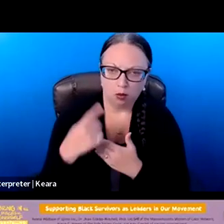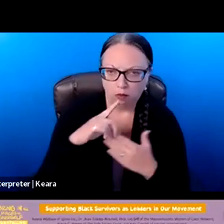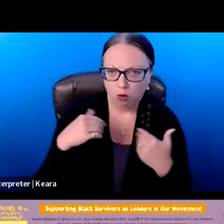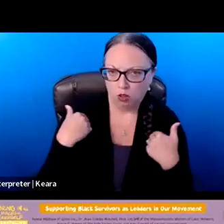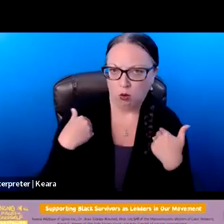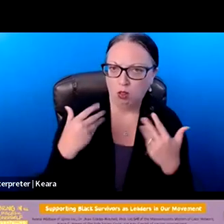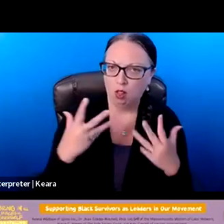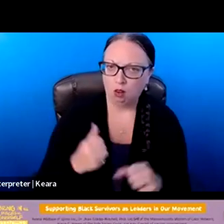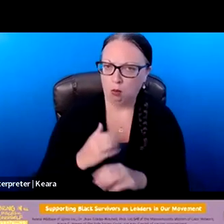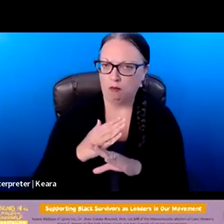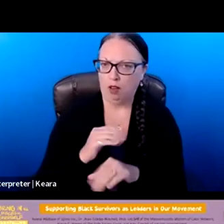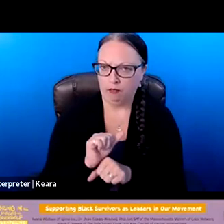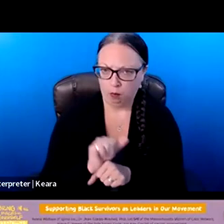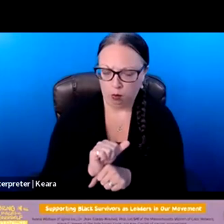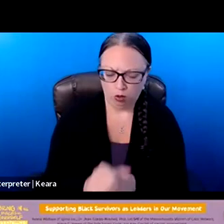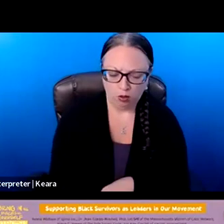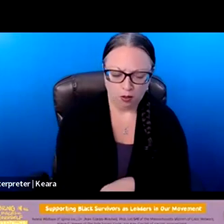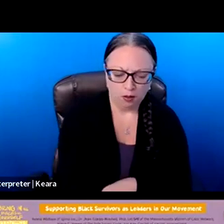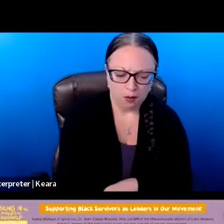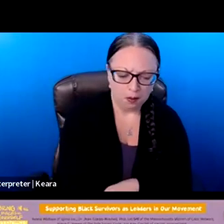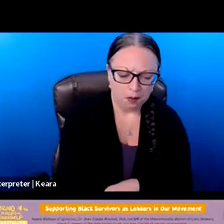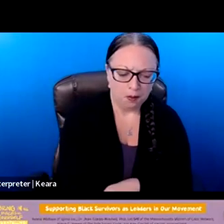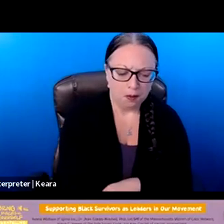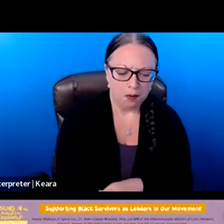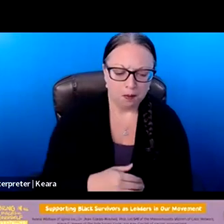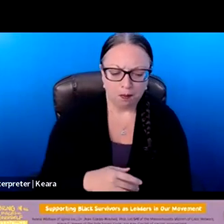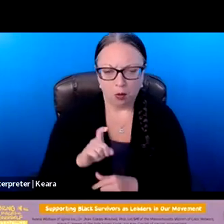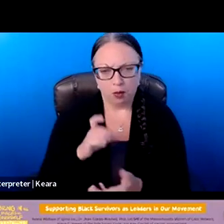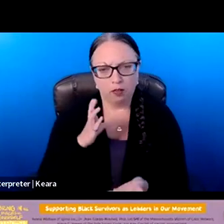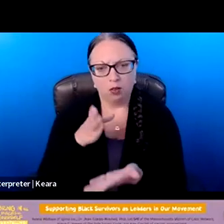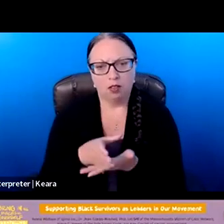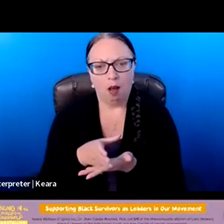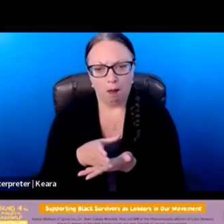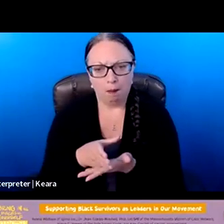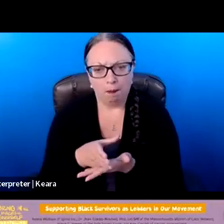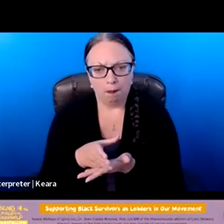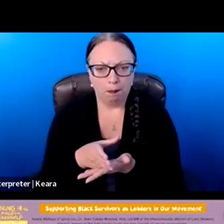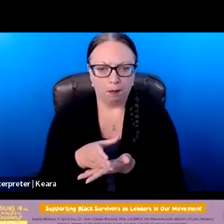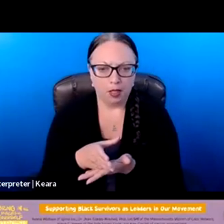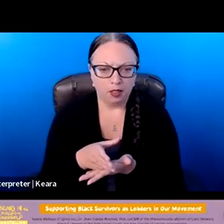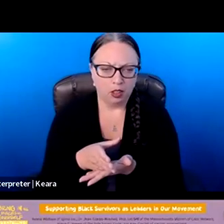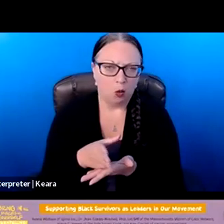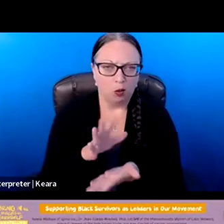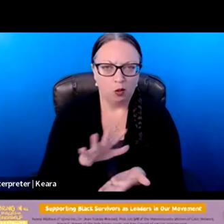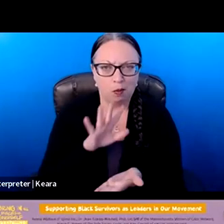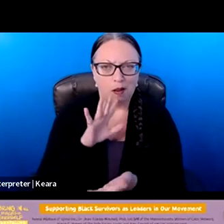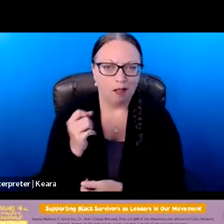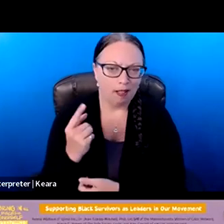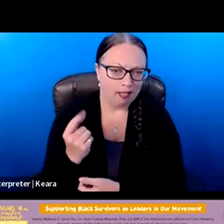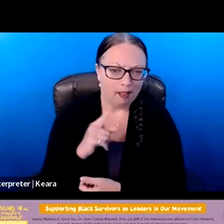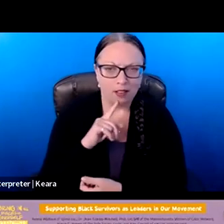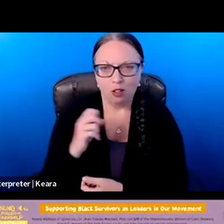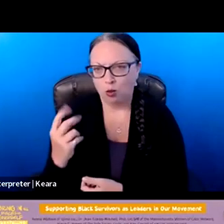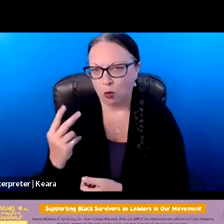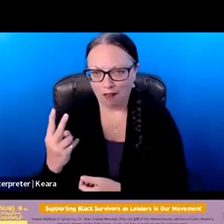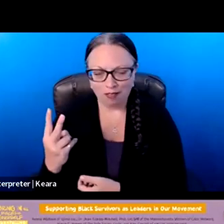work. So I really do believe that we have to stop some of the stuff when they're like 11 and 12. You gotta get in there when people are really young